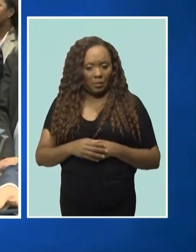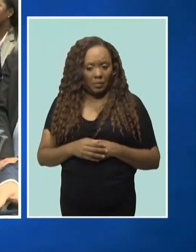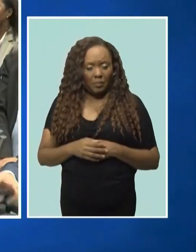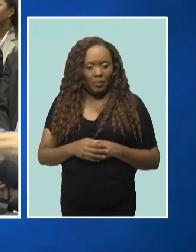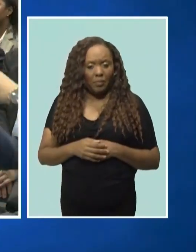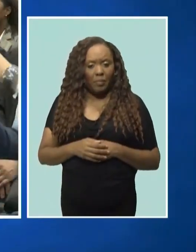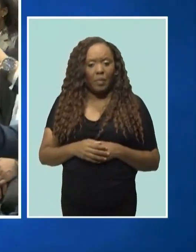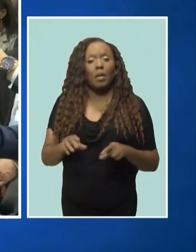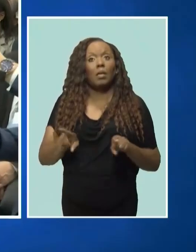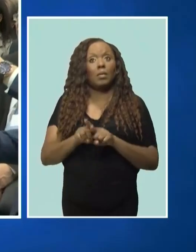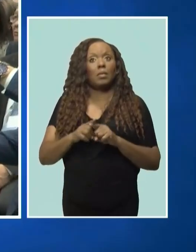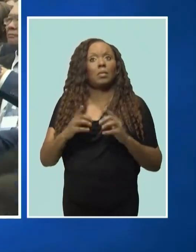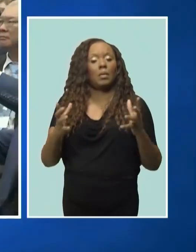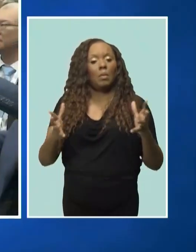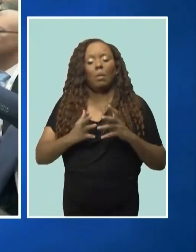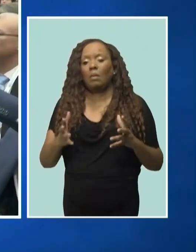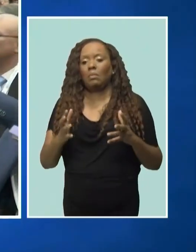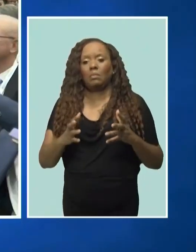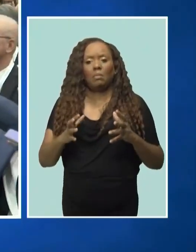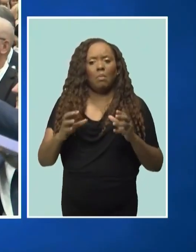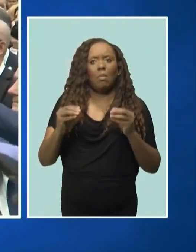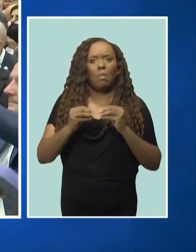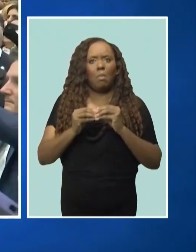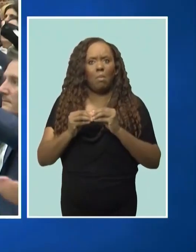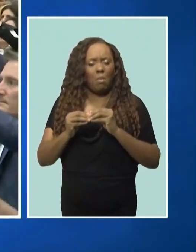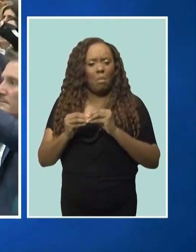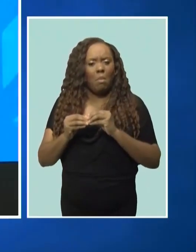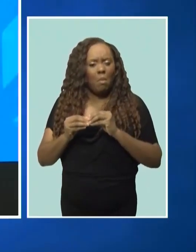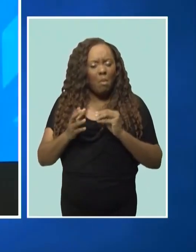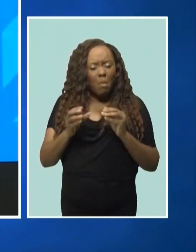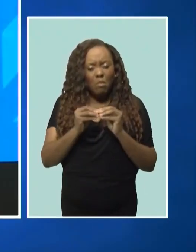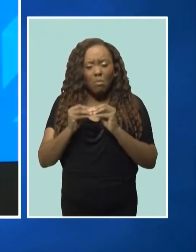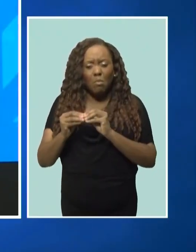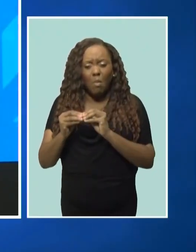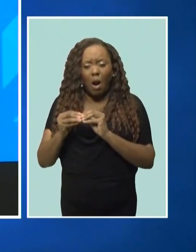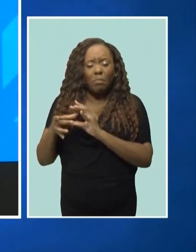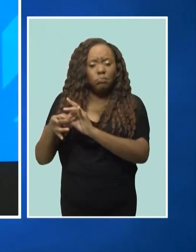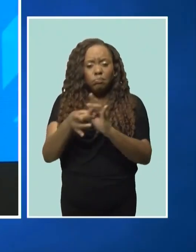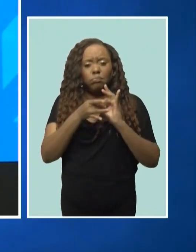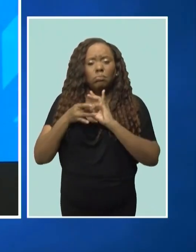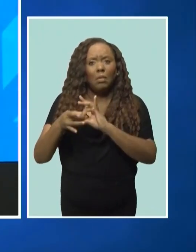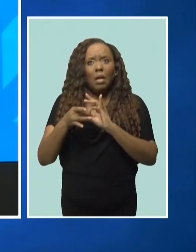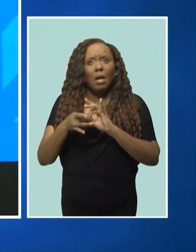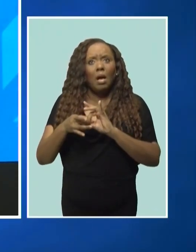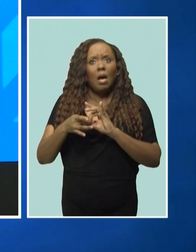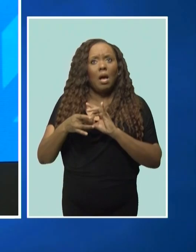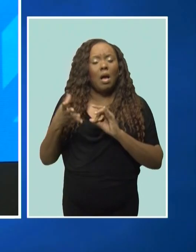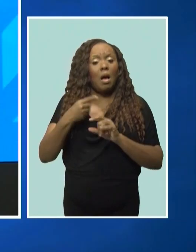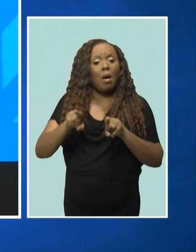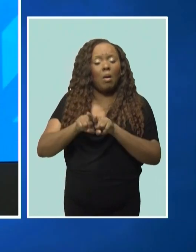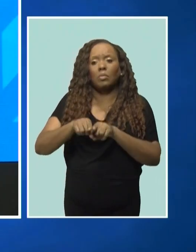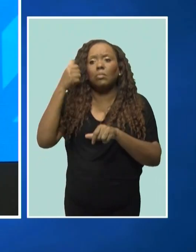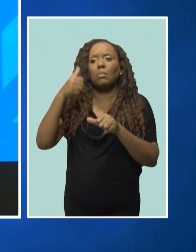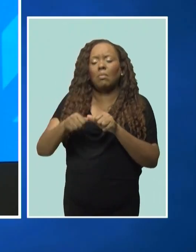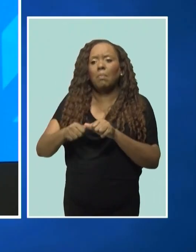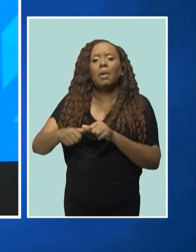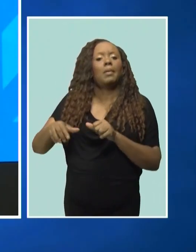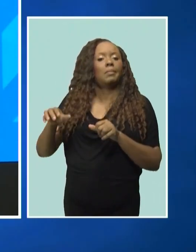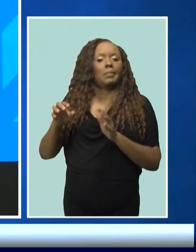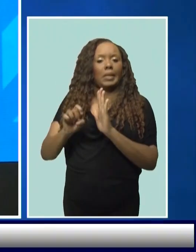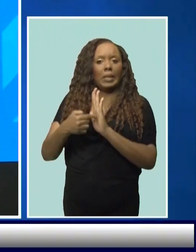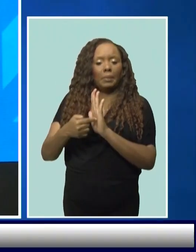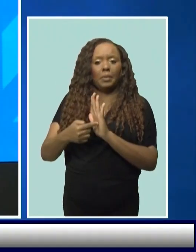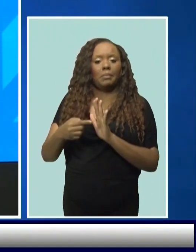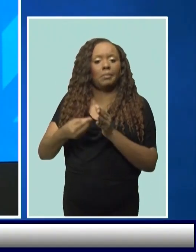for multilateralism to be embraced across the global landscape, given the rise of protectionism. Last year, trade volume fell more